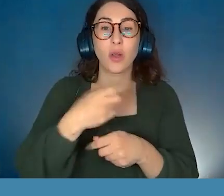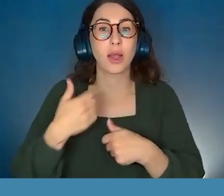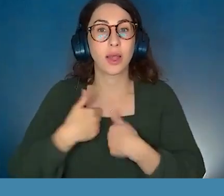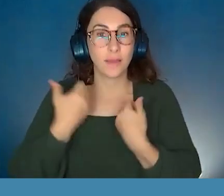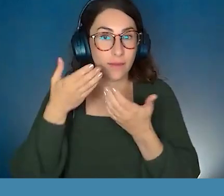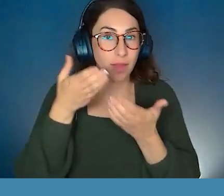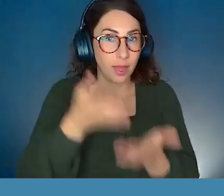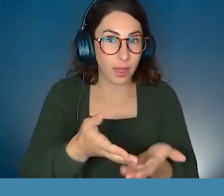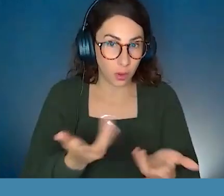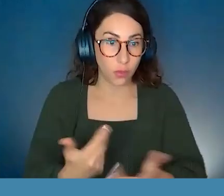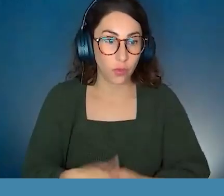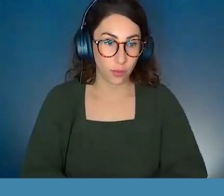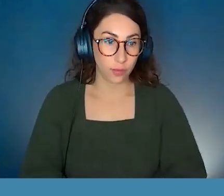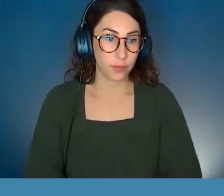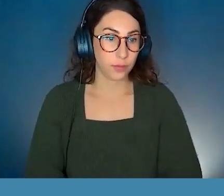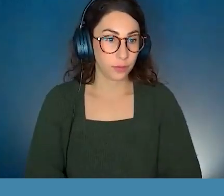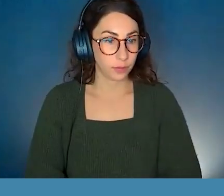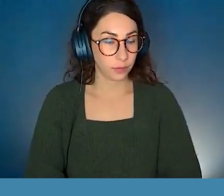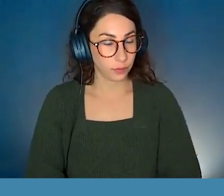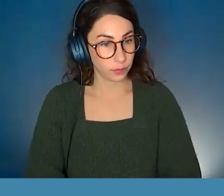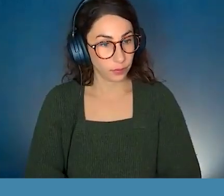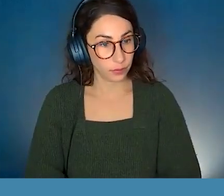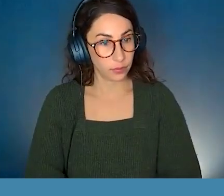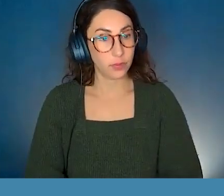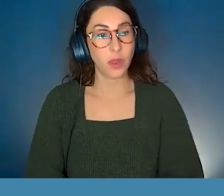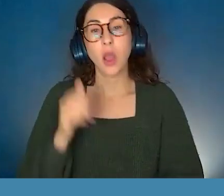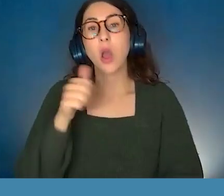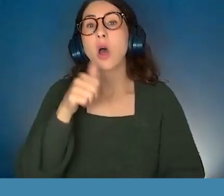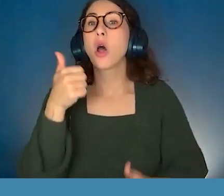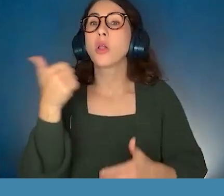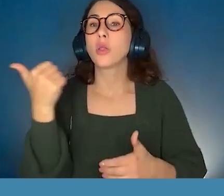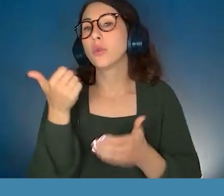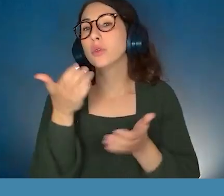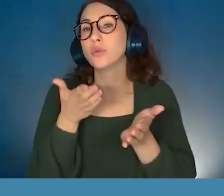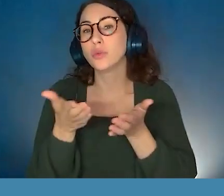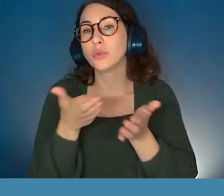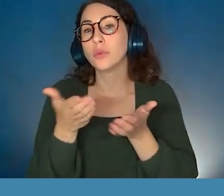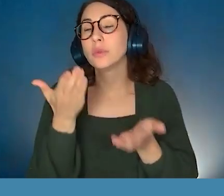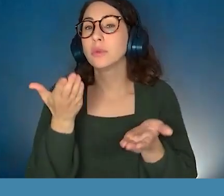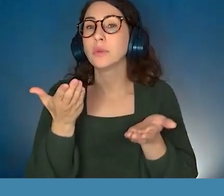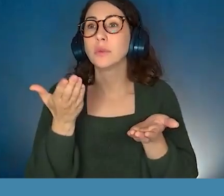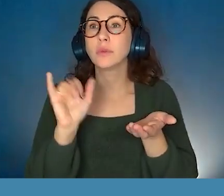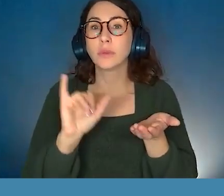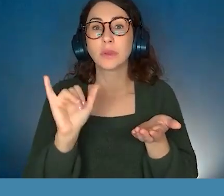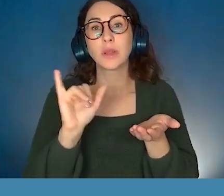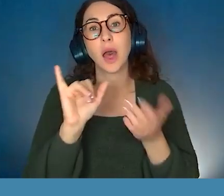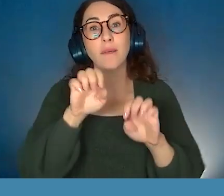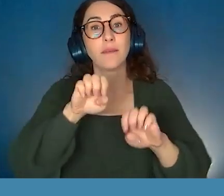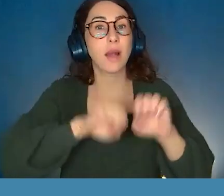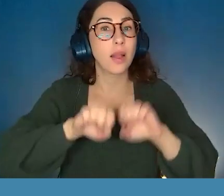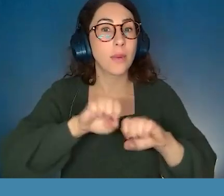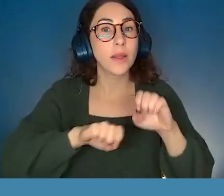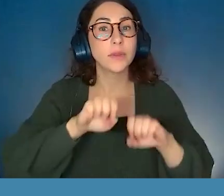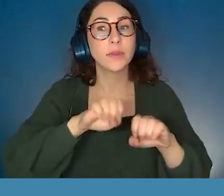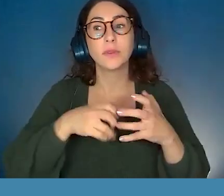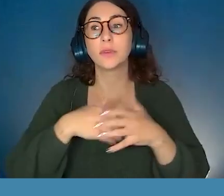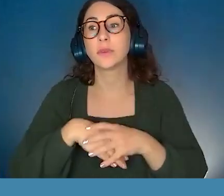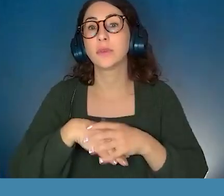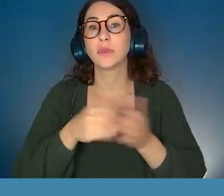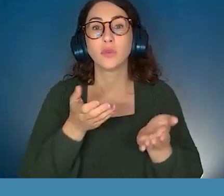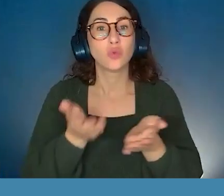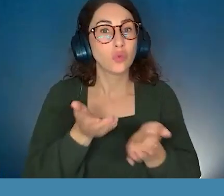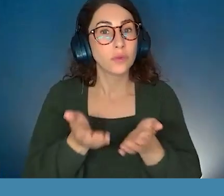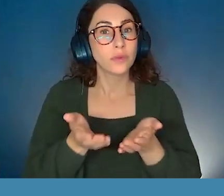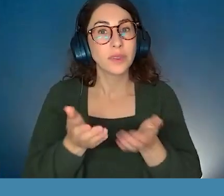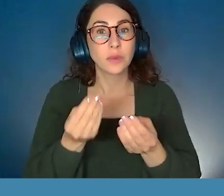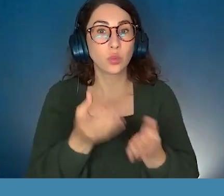some mental health overlay services may be provided in the home, which will include like additional evaluations and some on-site